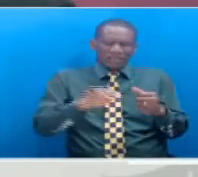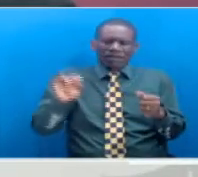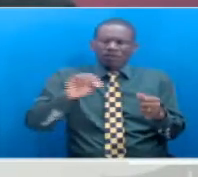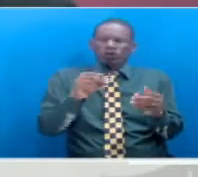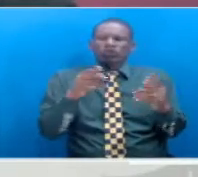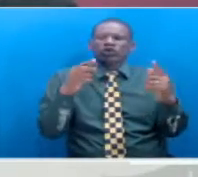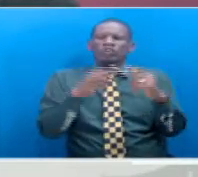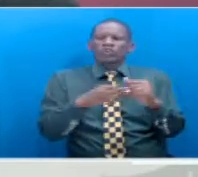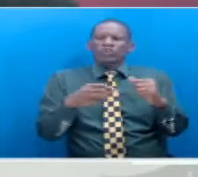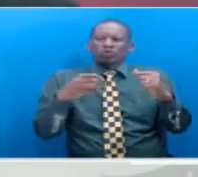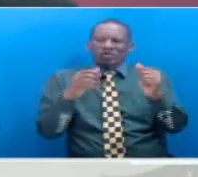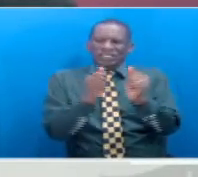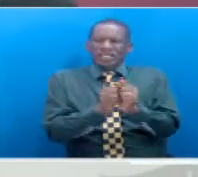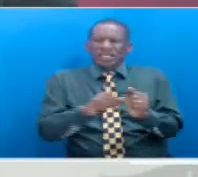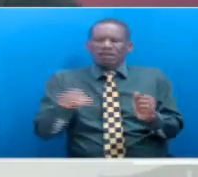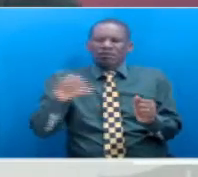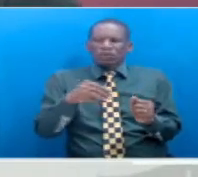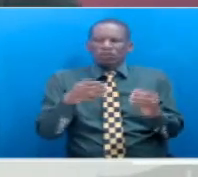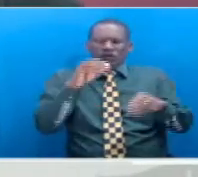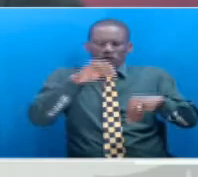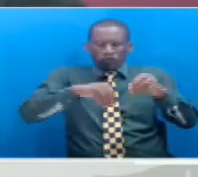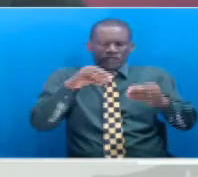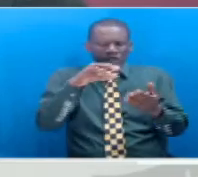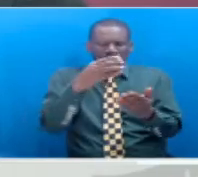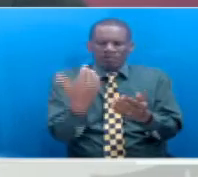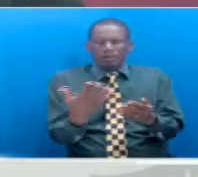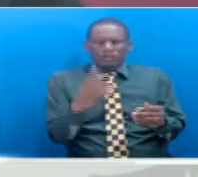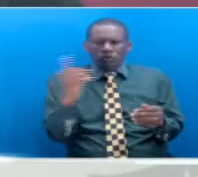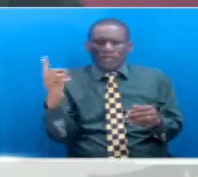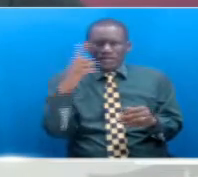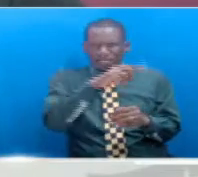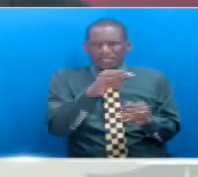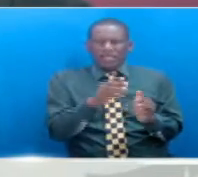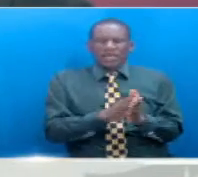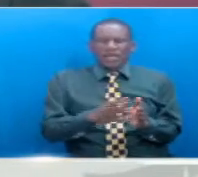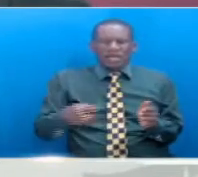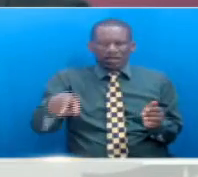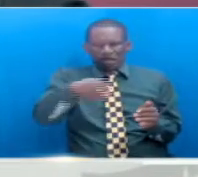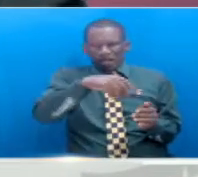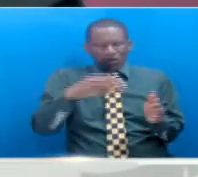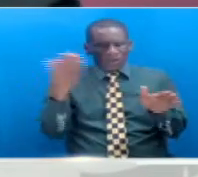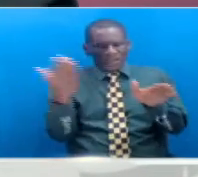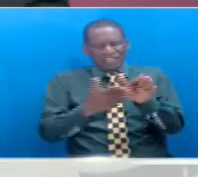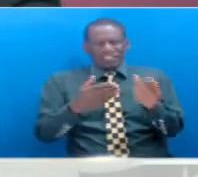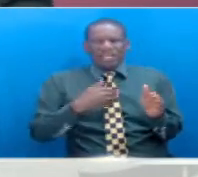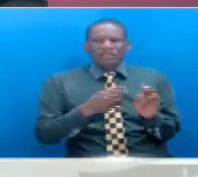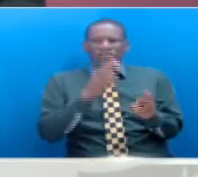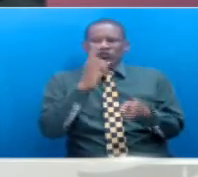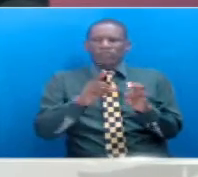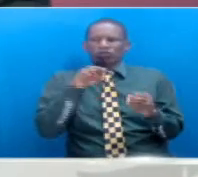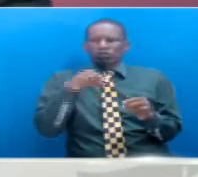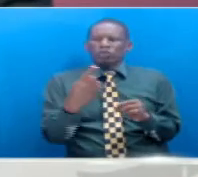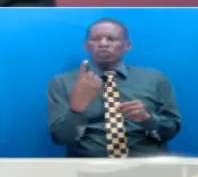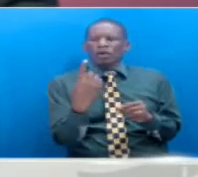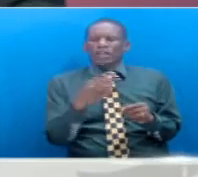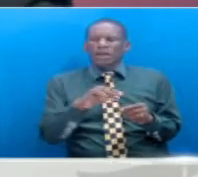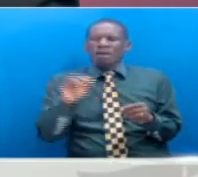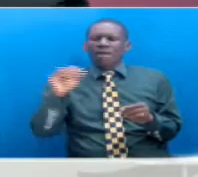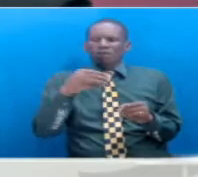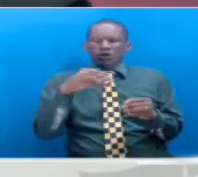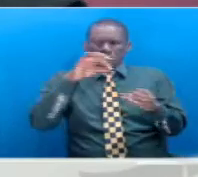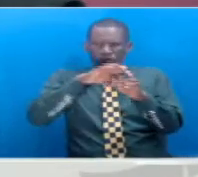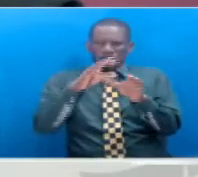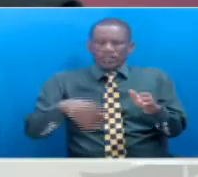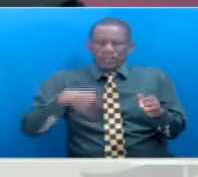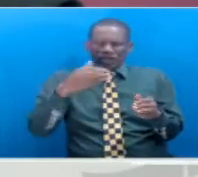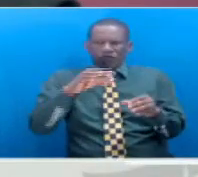million ballot papers in a day. Okay. Yes. All right. And our register has 22.1 million voters.